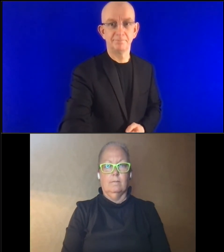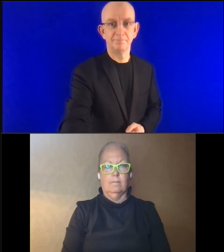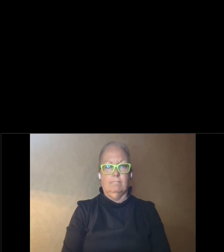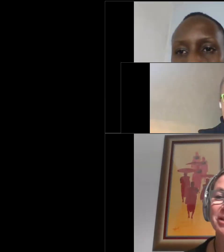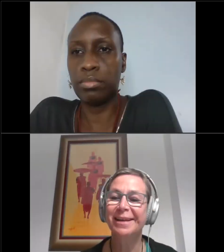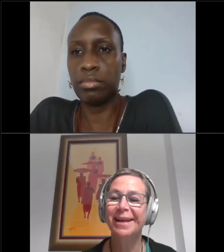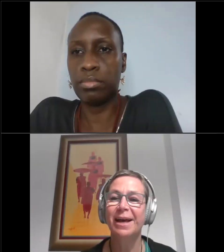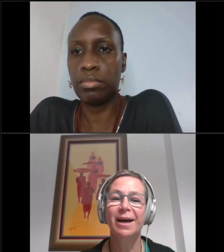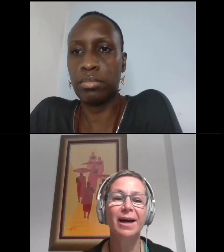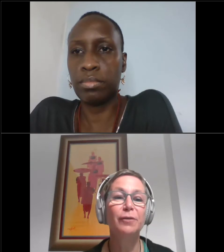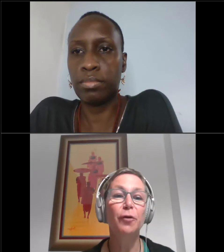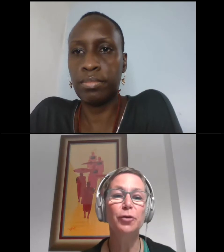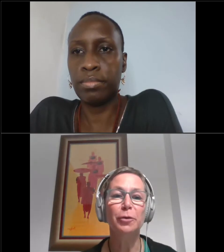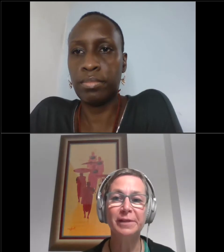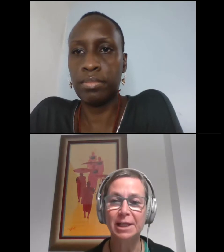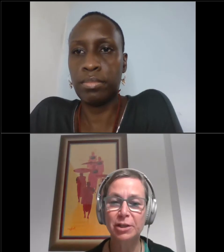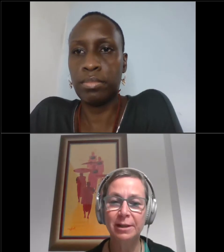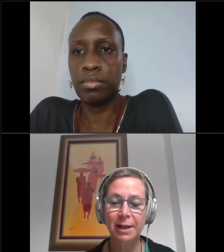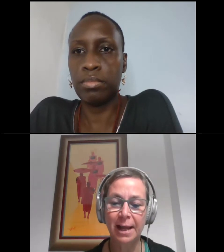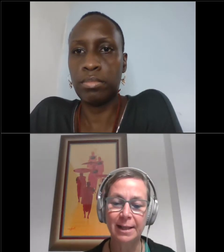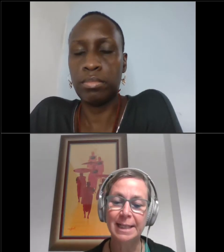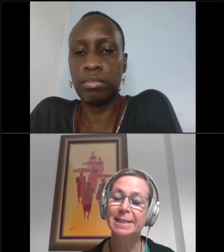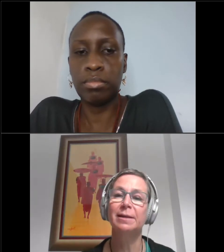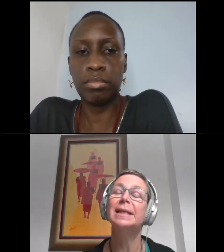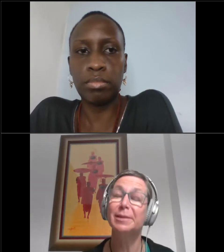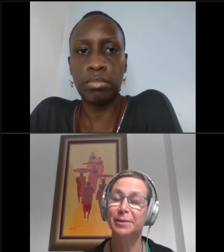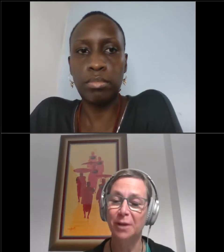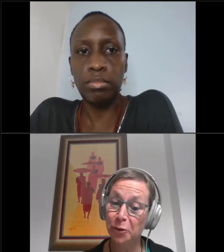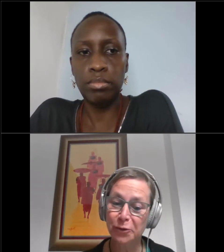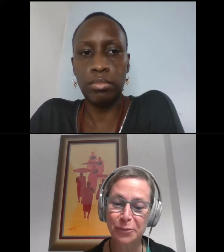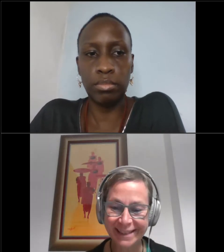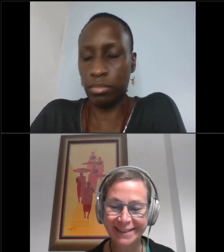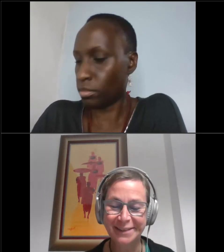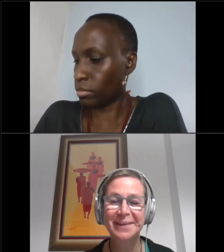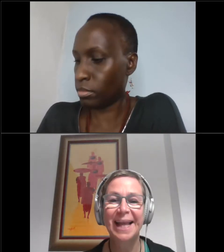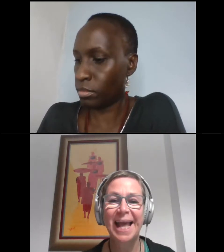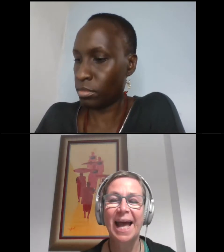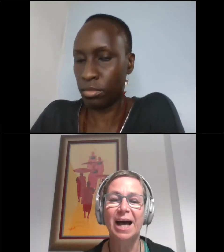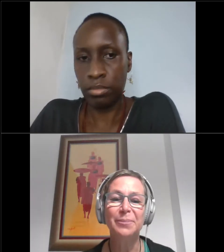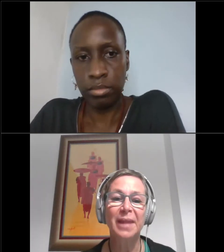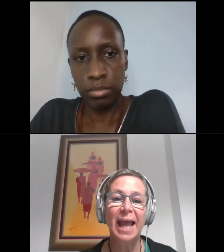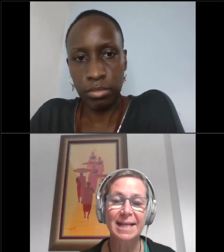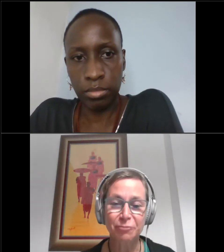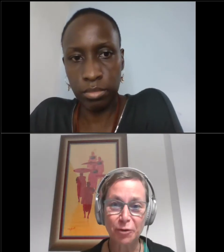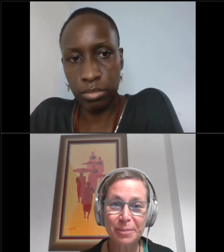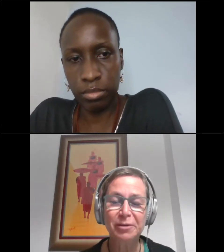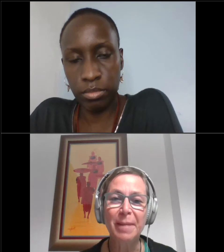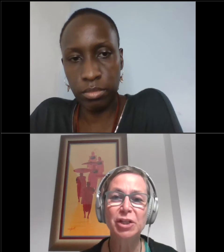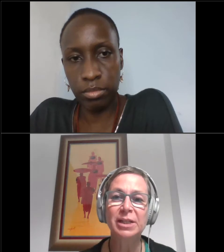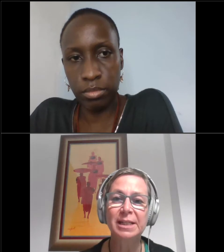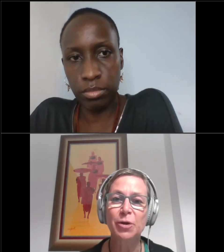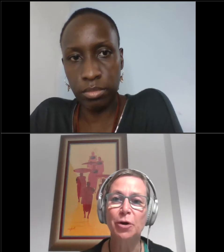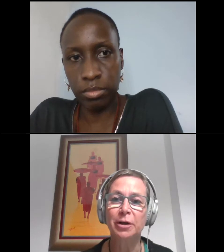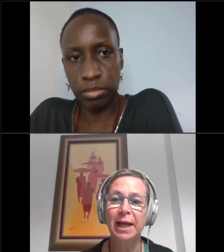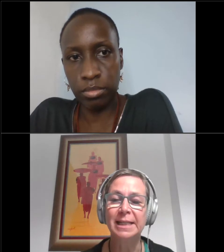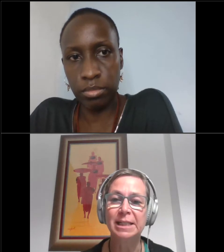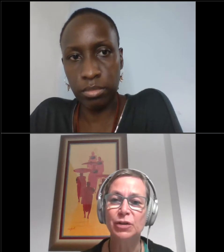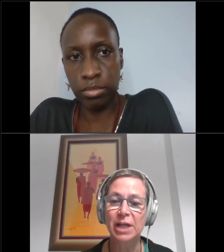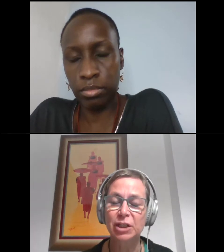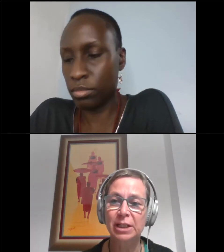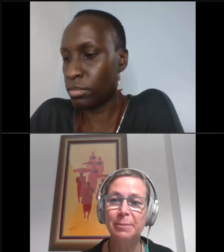Thank you very much for your invitation. It's an honor to be here. As Rosemary mentioned in